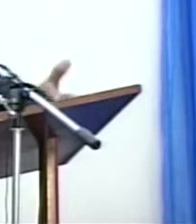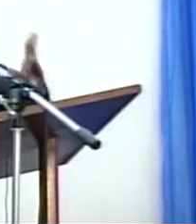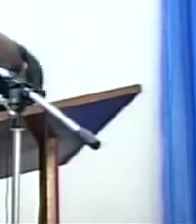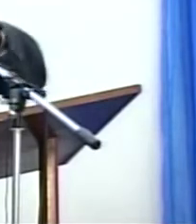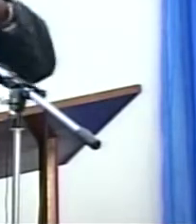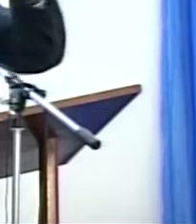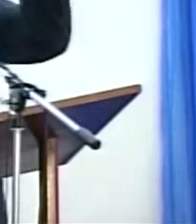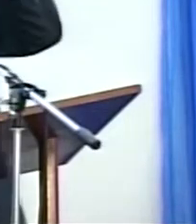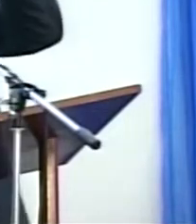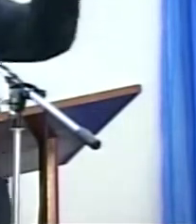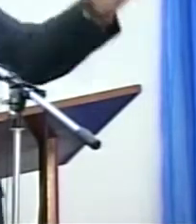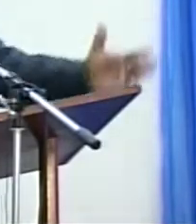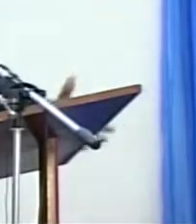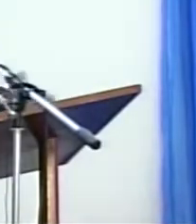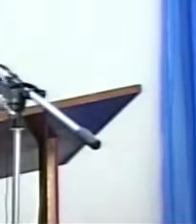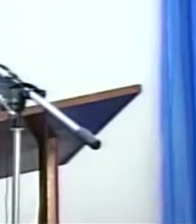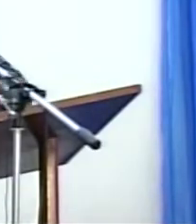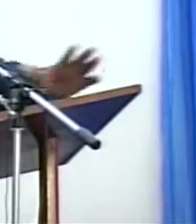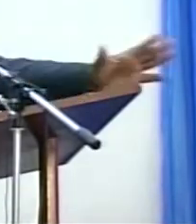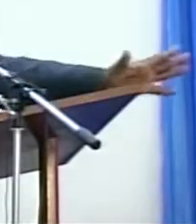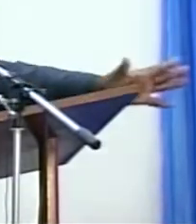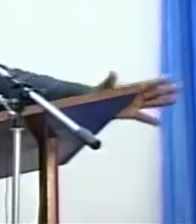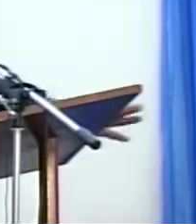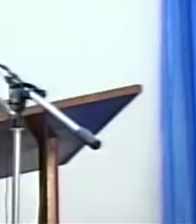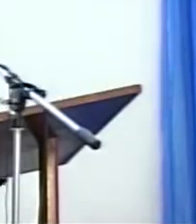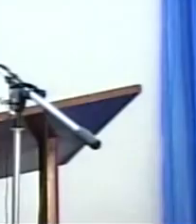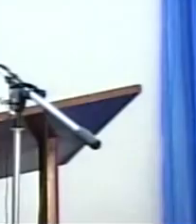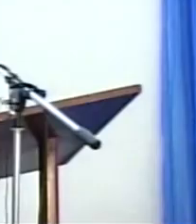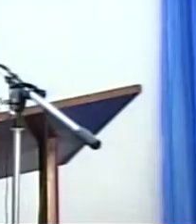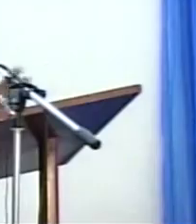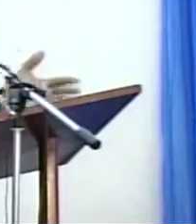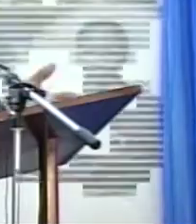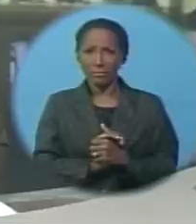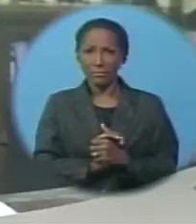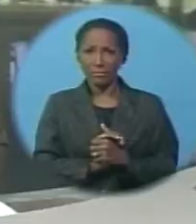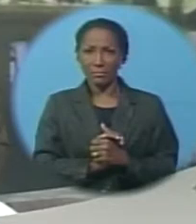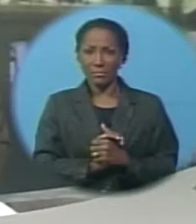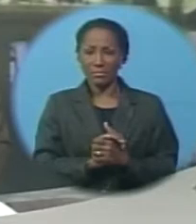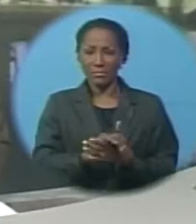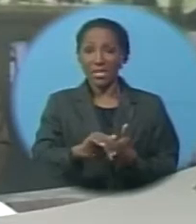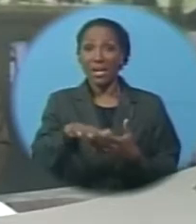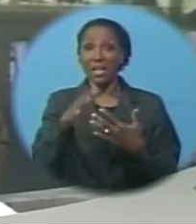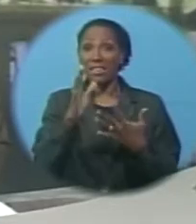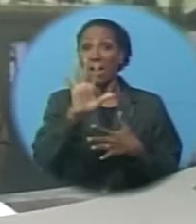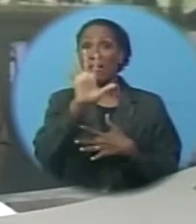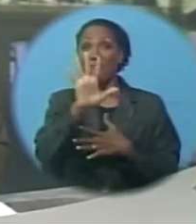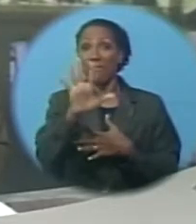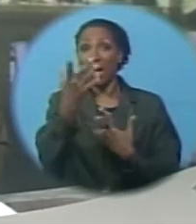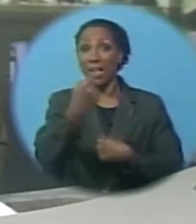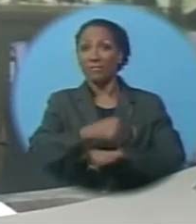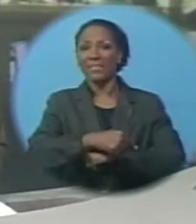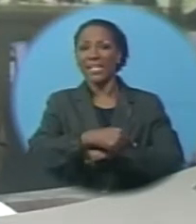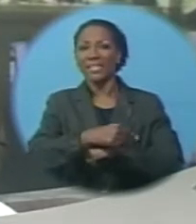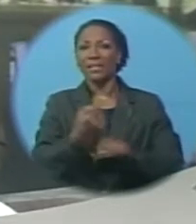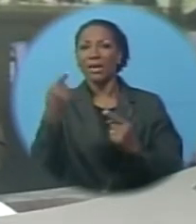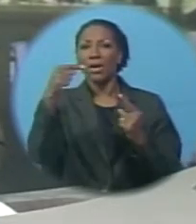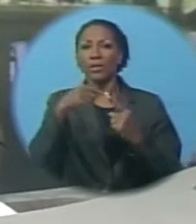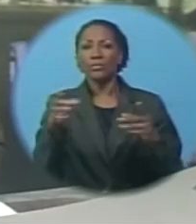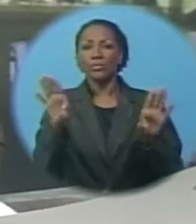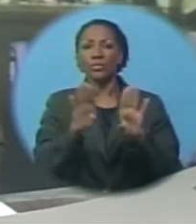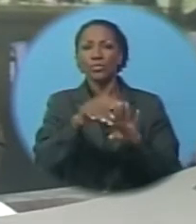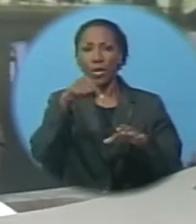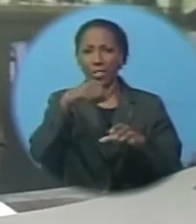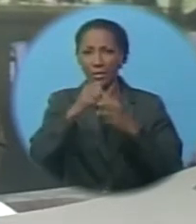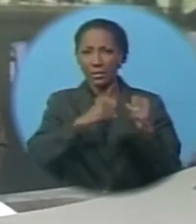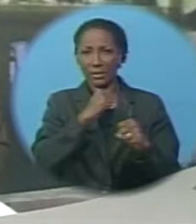possible so that there's a wider skill set to choose from. With just 5 days until the close of this year's